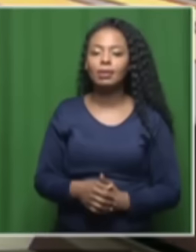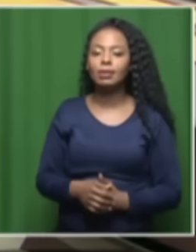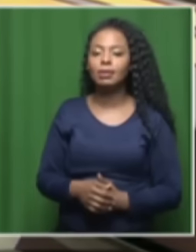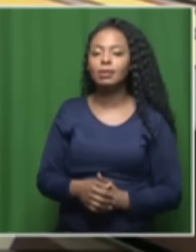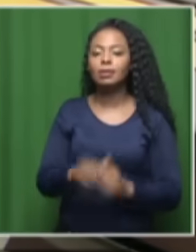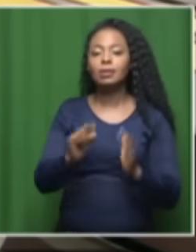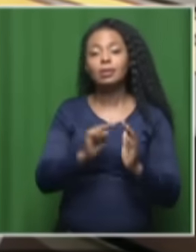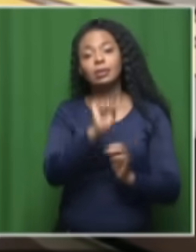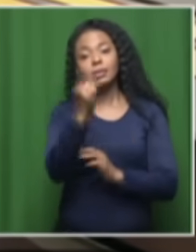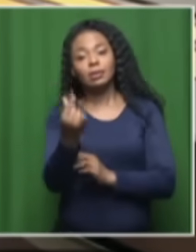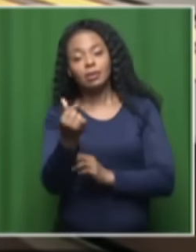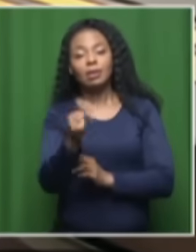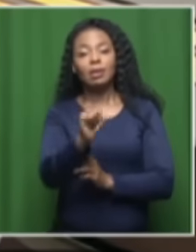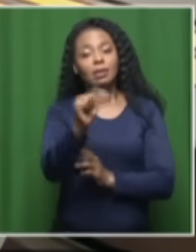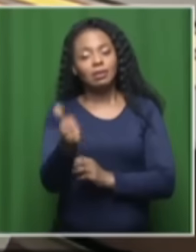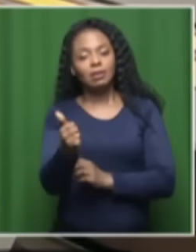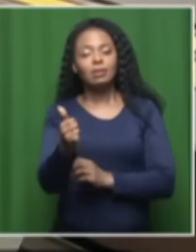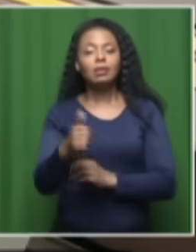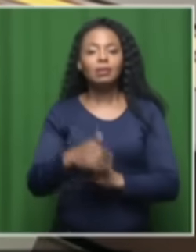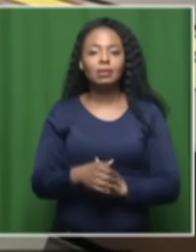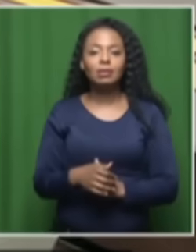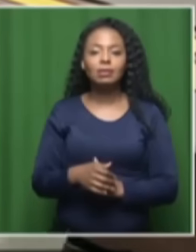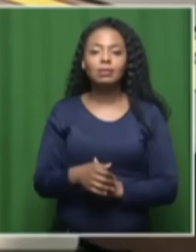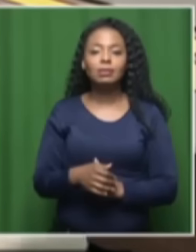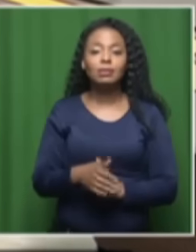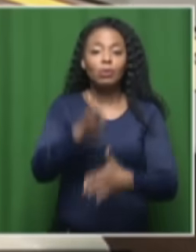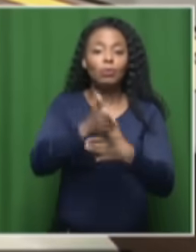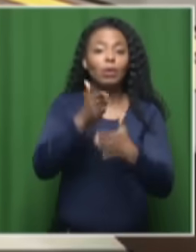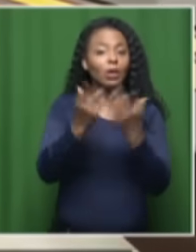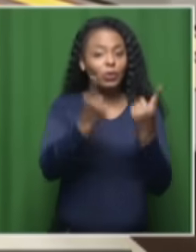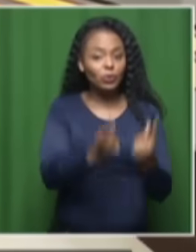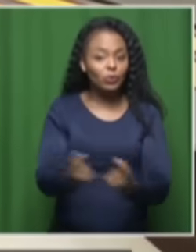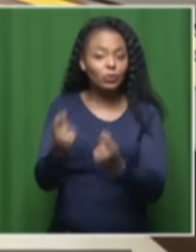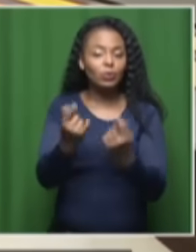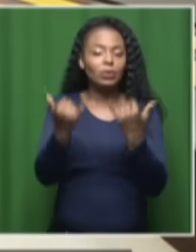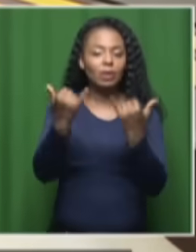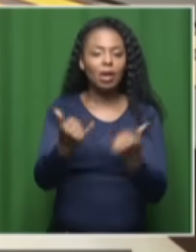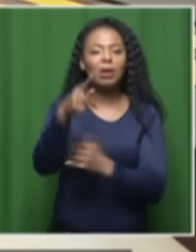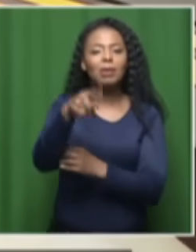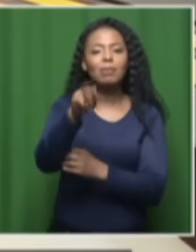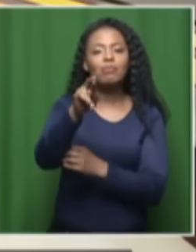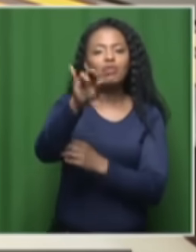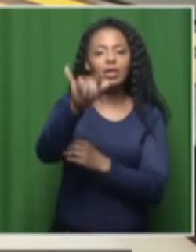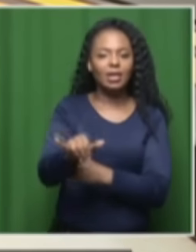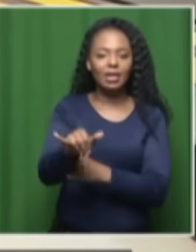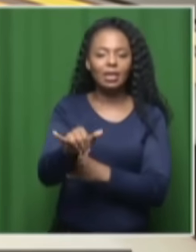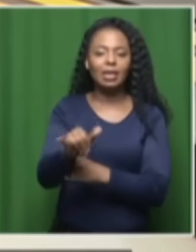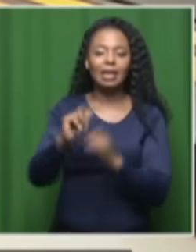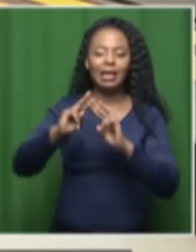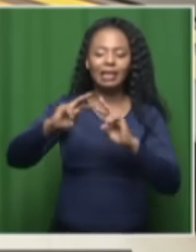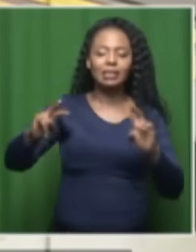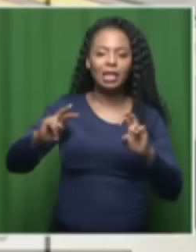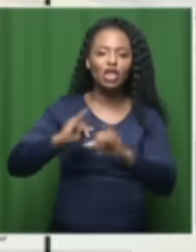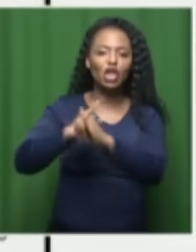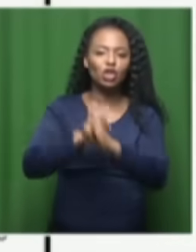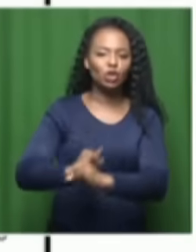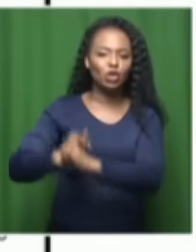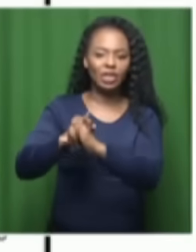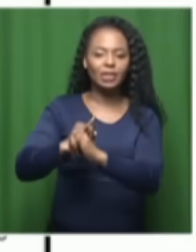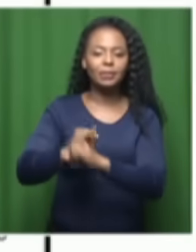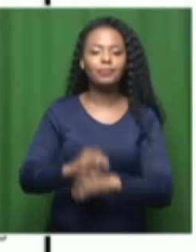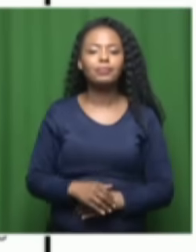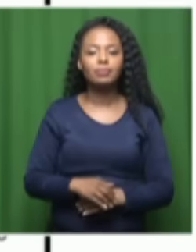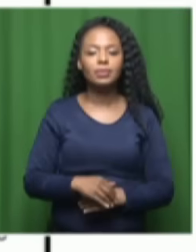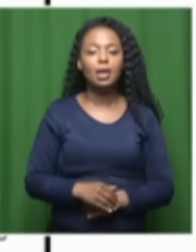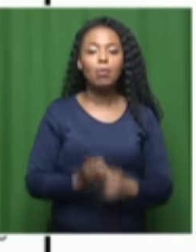quickly. I just wanted to show you, this is some work I've been doing with PARI, the Public Affairs Research Institute. This is what the